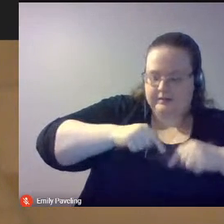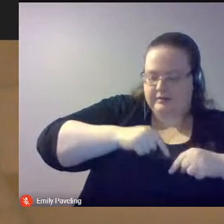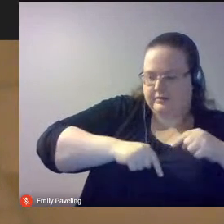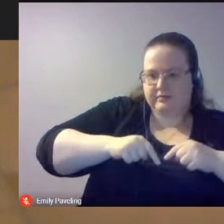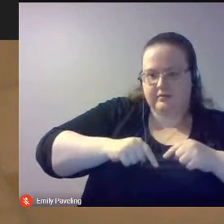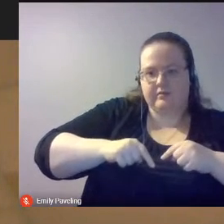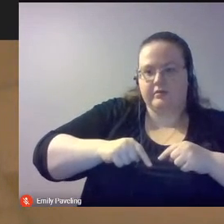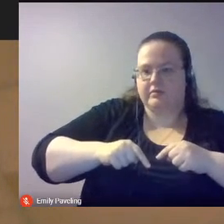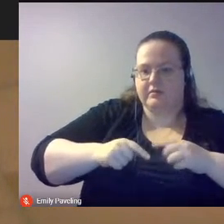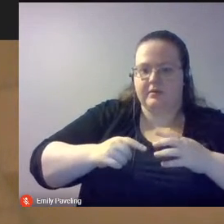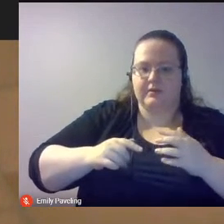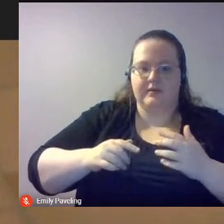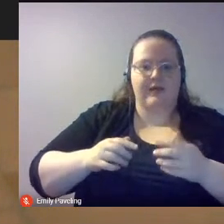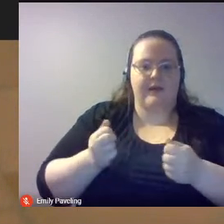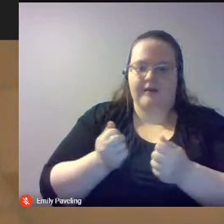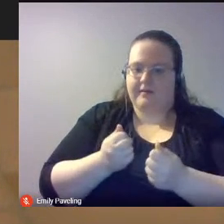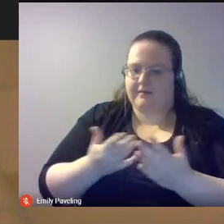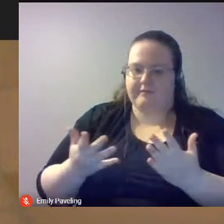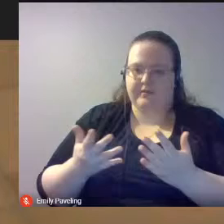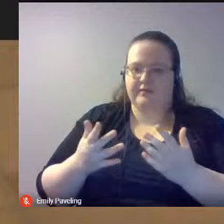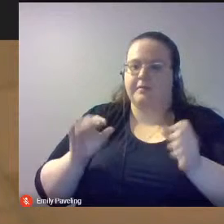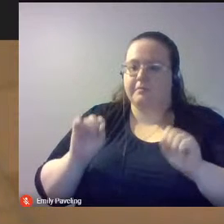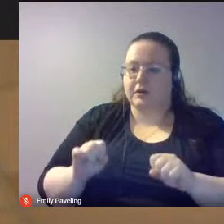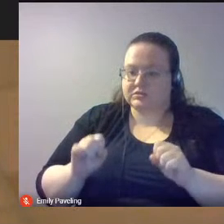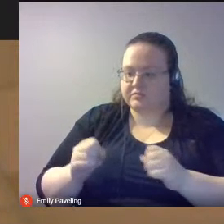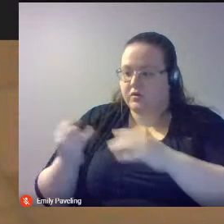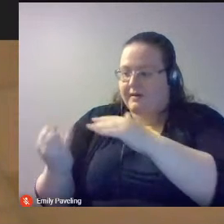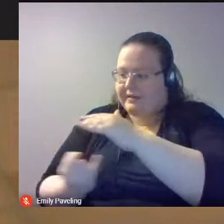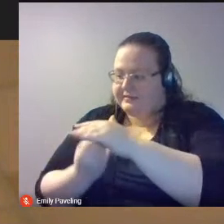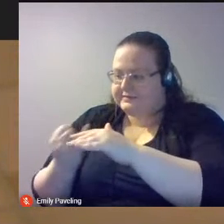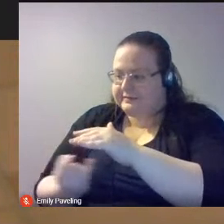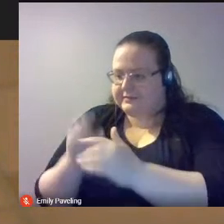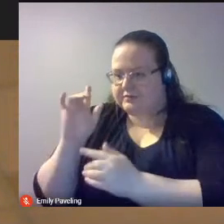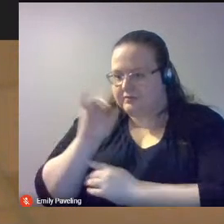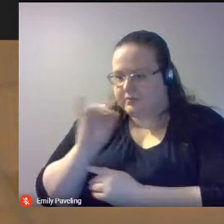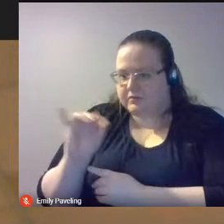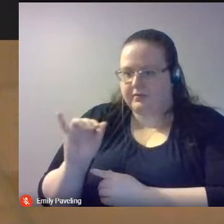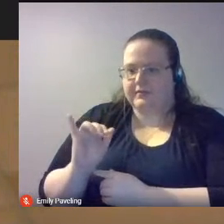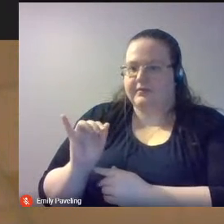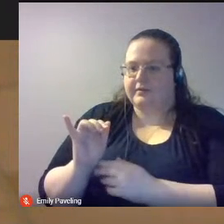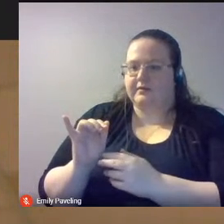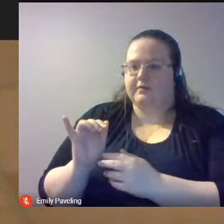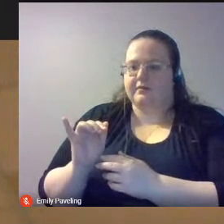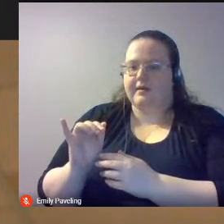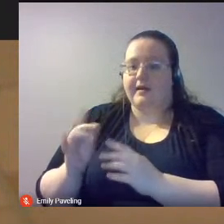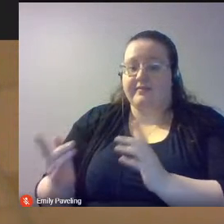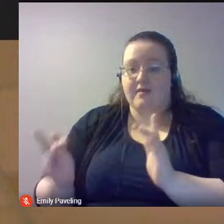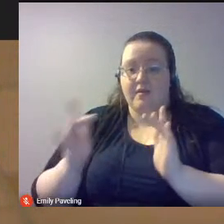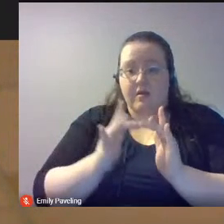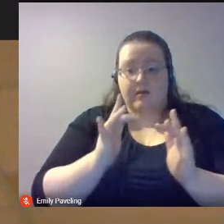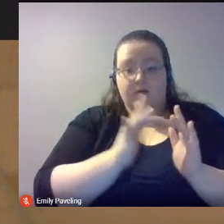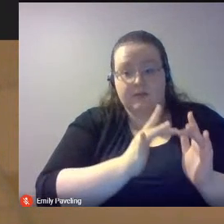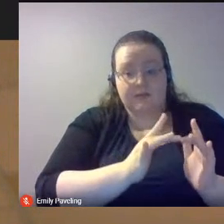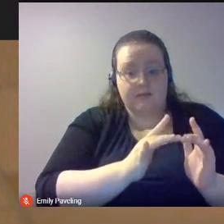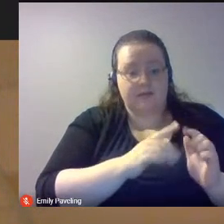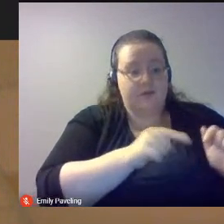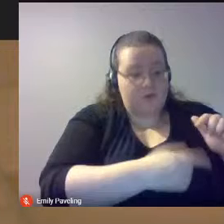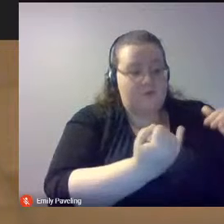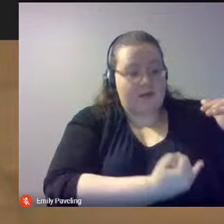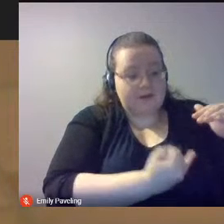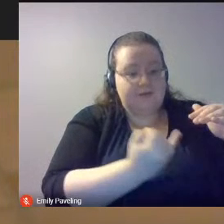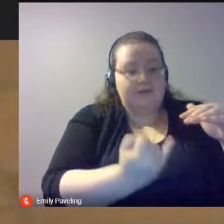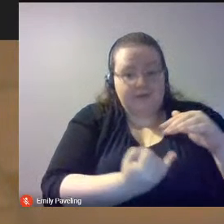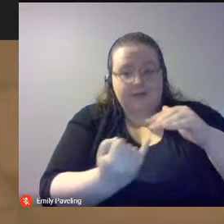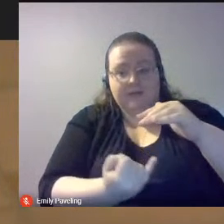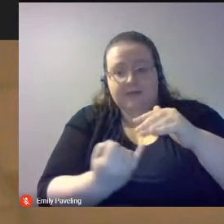contacts are and what the exclusion and isolation requirements for those close contacts and other individuals from the same cohort